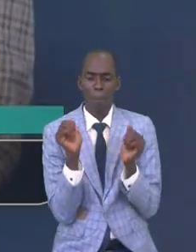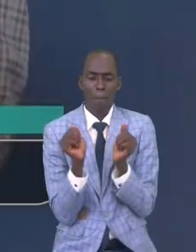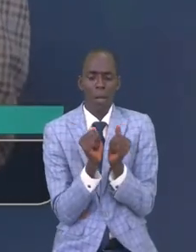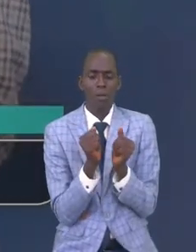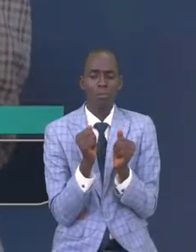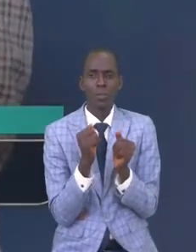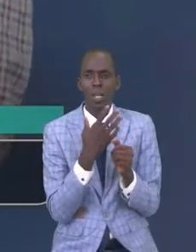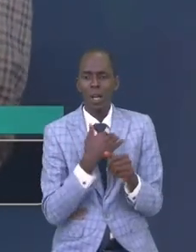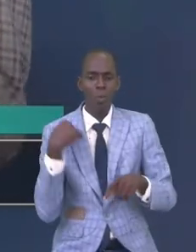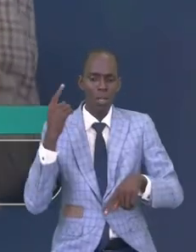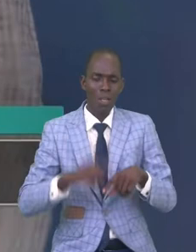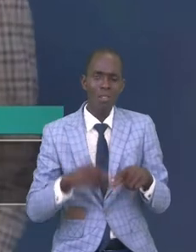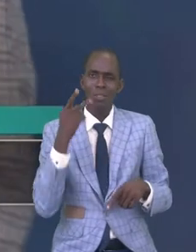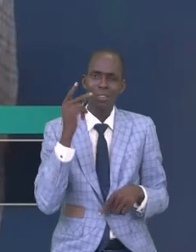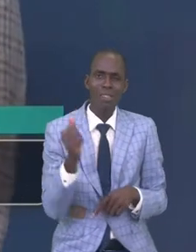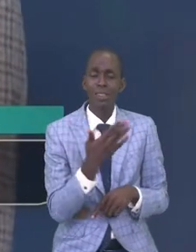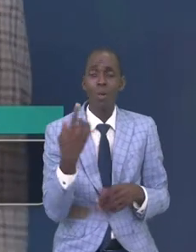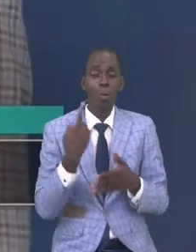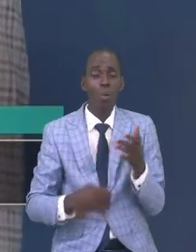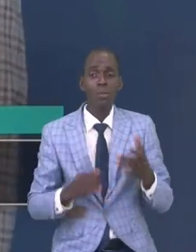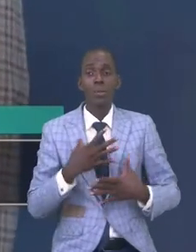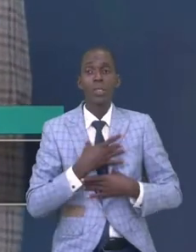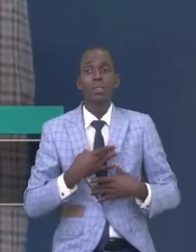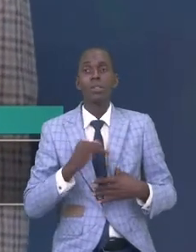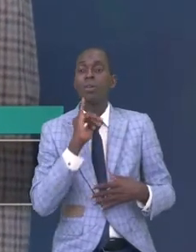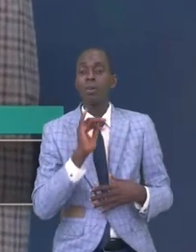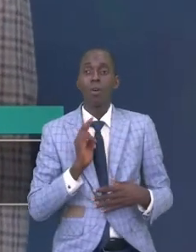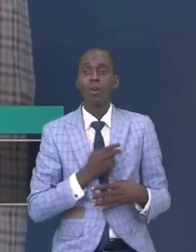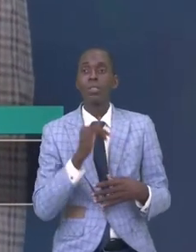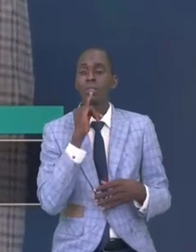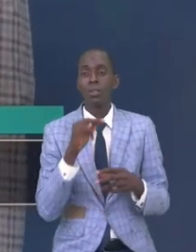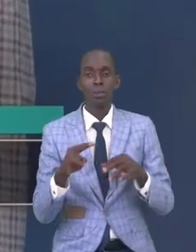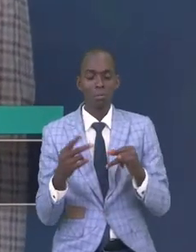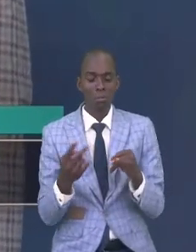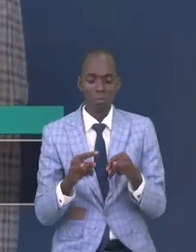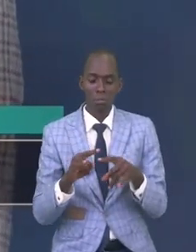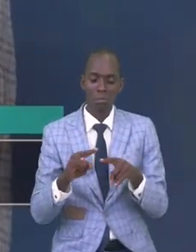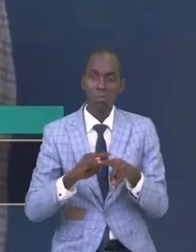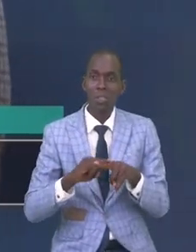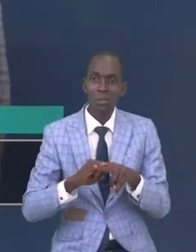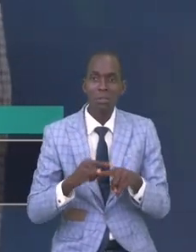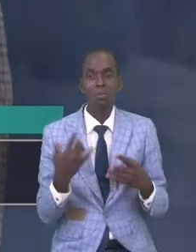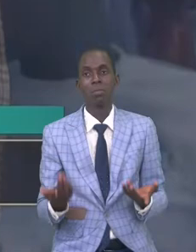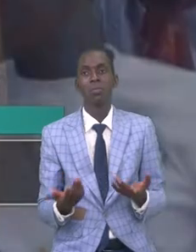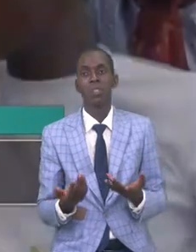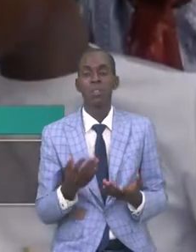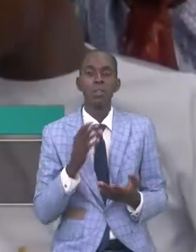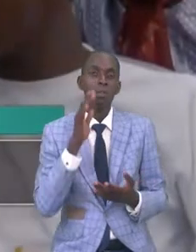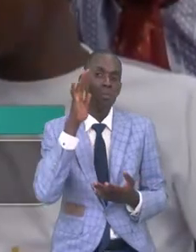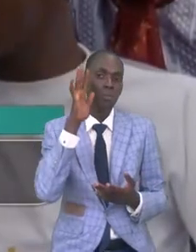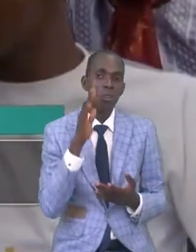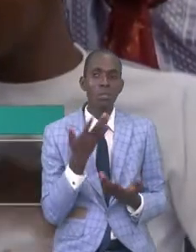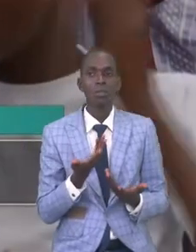only thing we see that interests us is cigarette, or marijuana, or beer, or